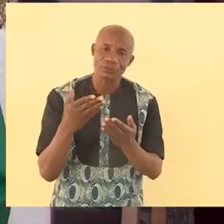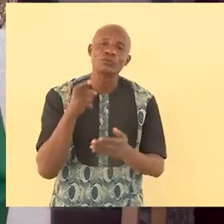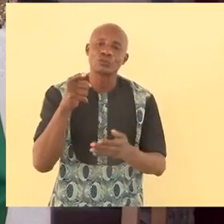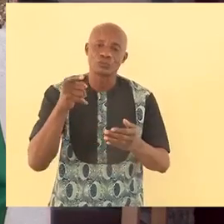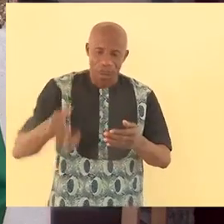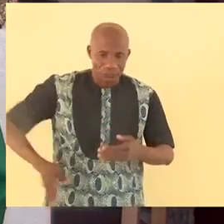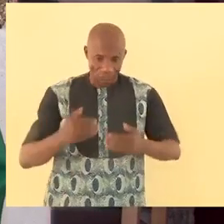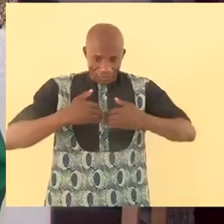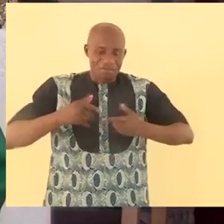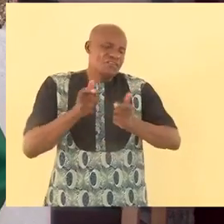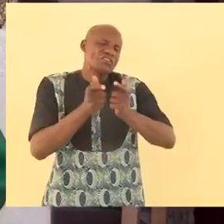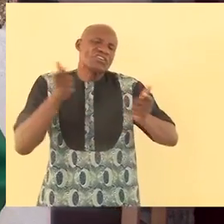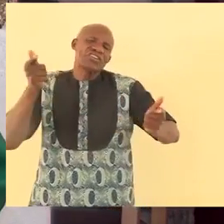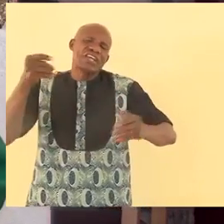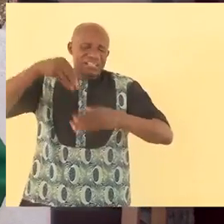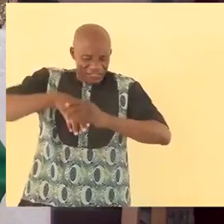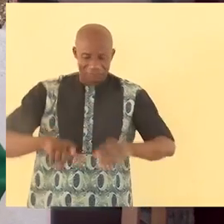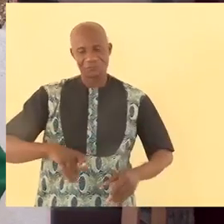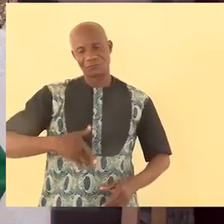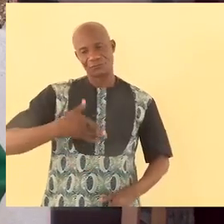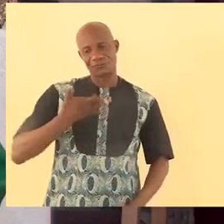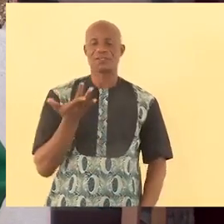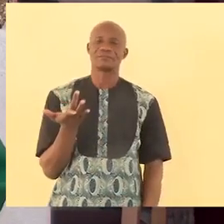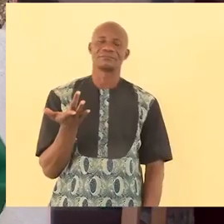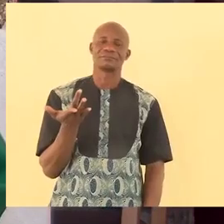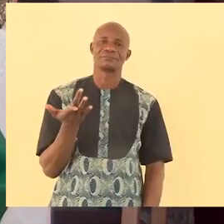actually have a greater good feeling.